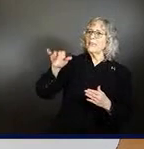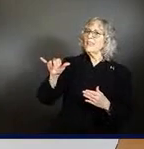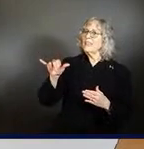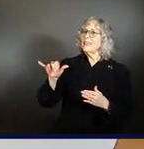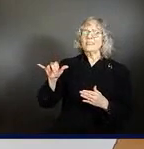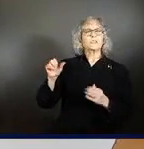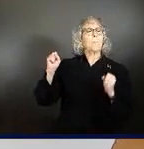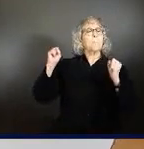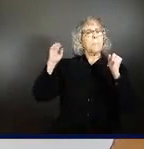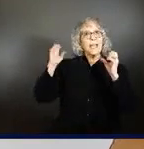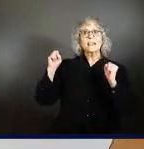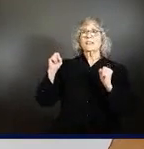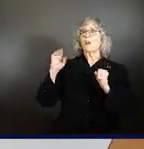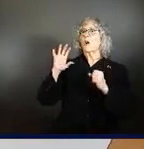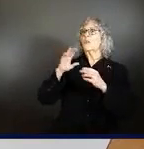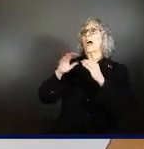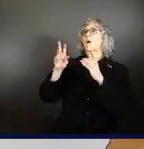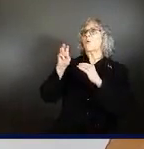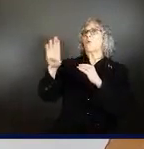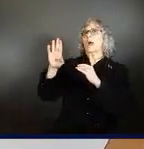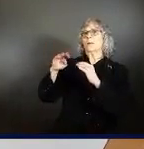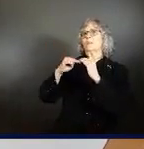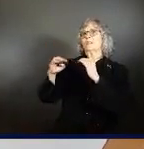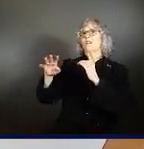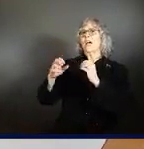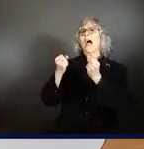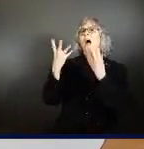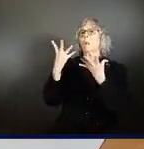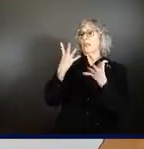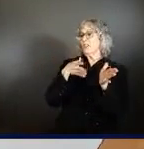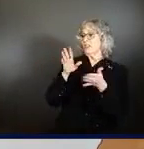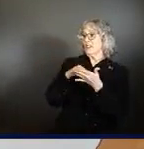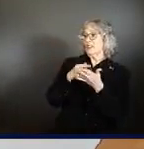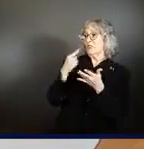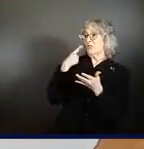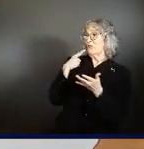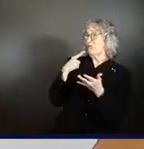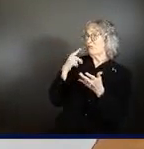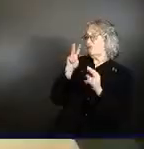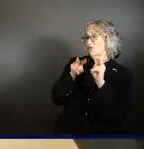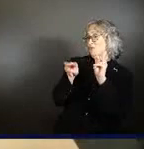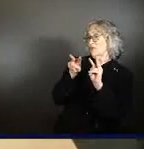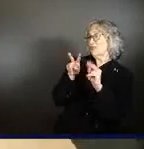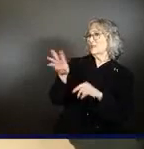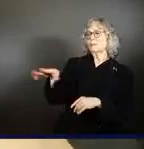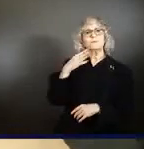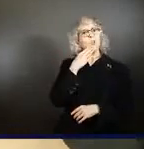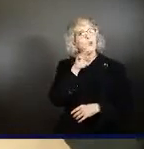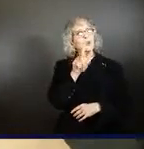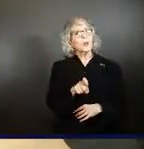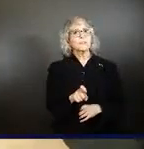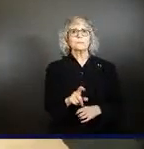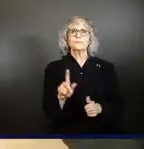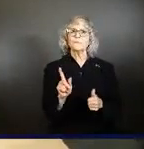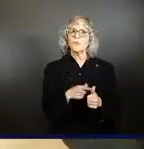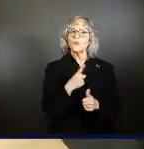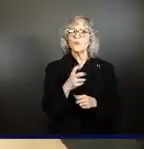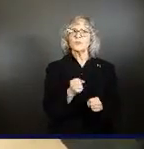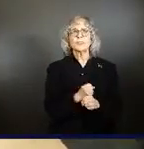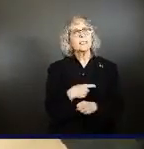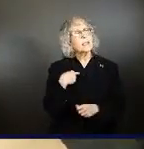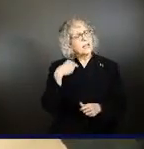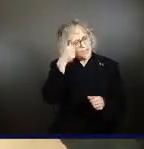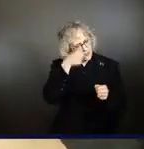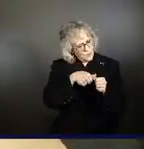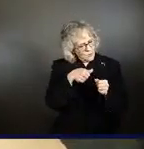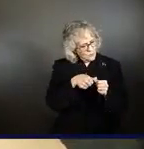those exoplanets are scheduled for observation? Oh, that's a good question. In the first year, I remember the